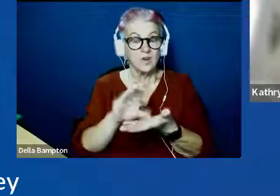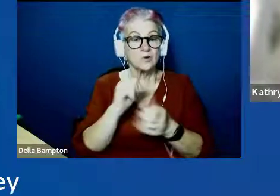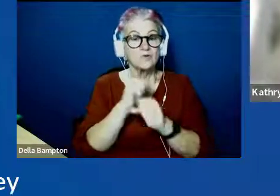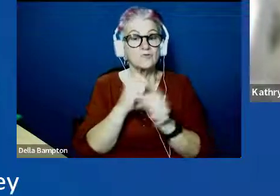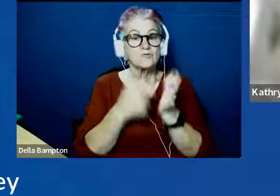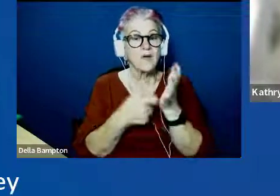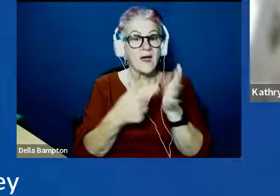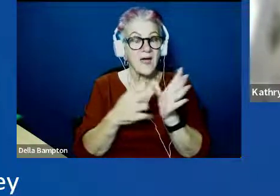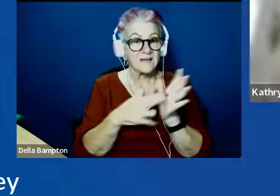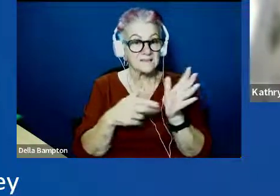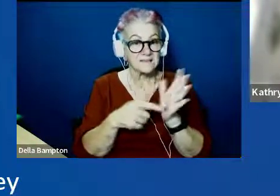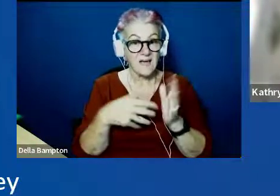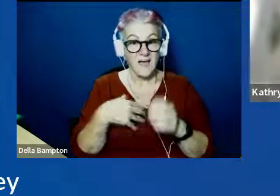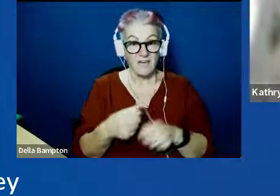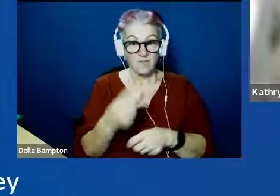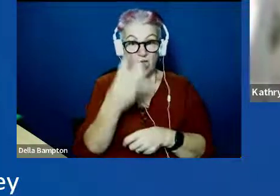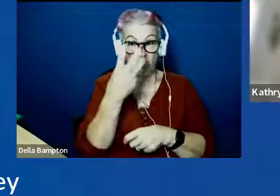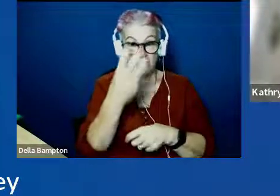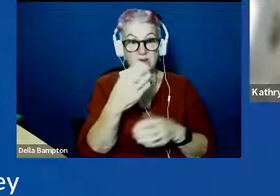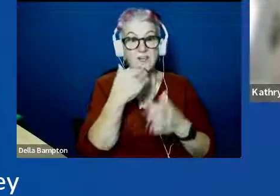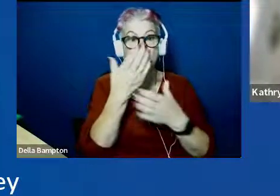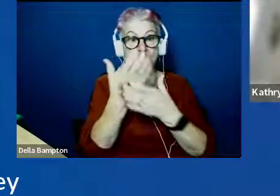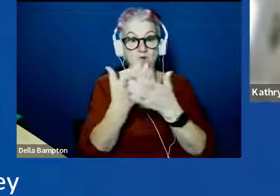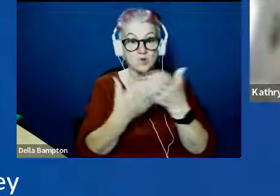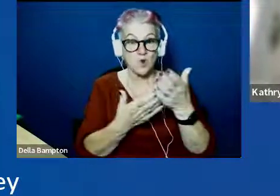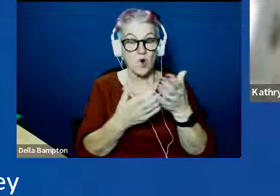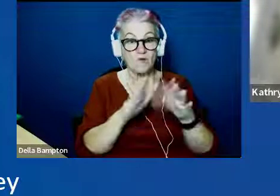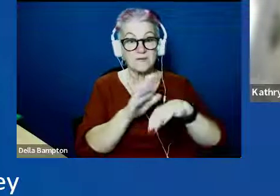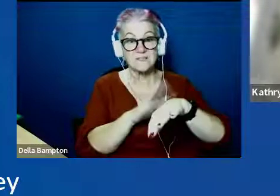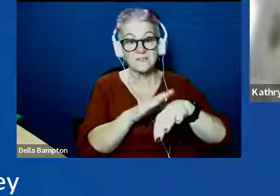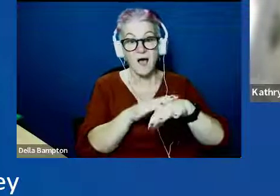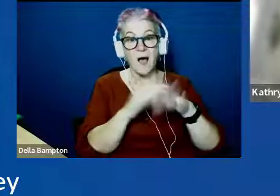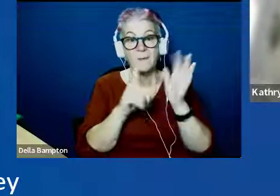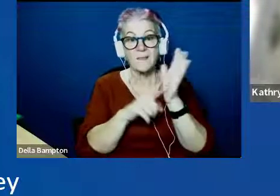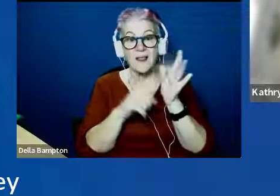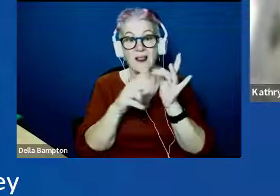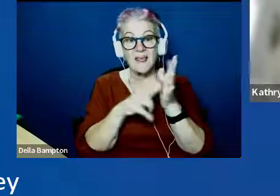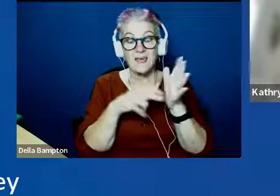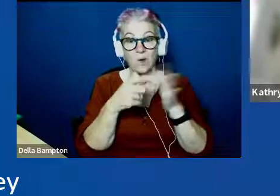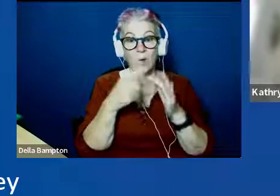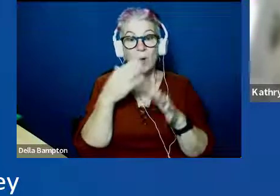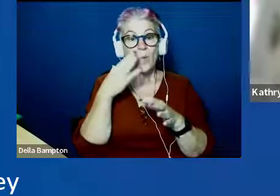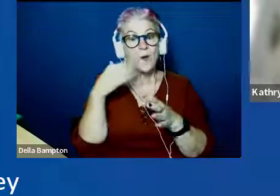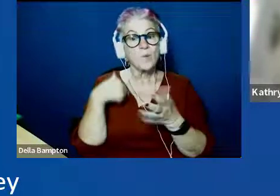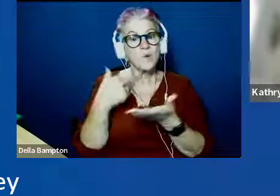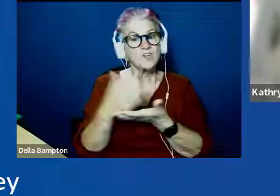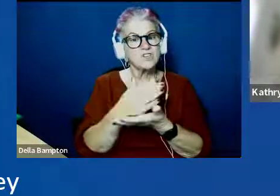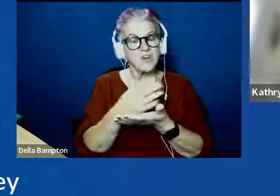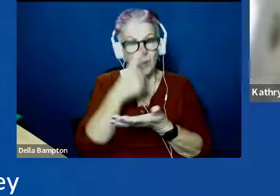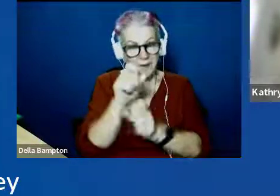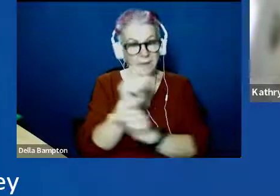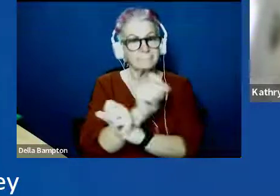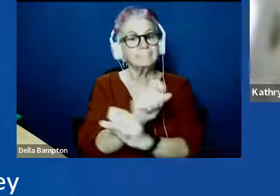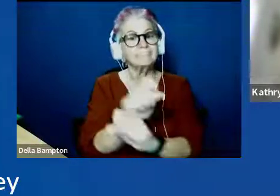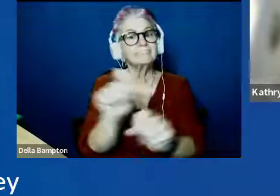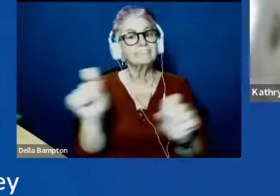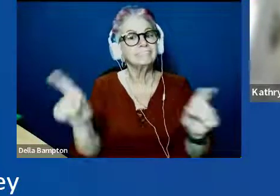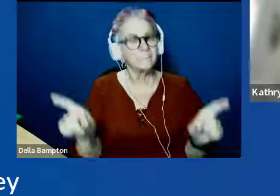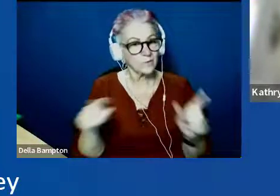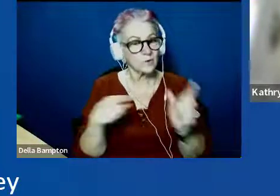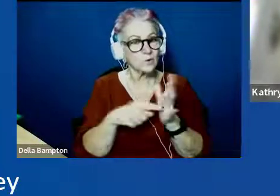I've got the 3 Storytime links there. So when it's shared, Phoebe, you'll be able to send these ones out as well.